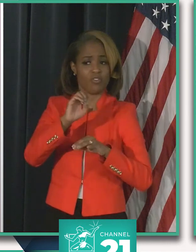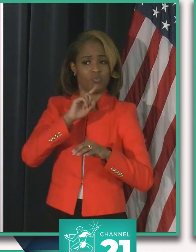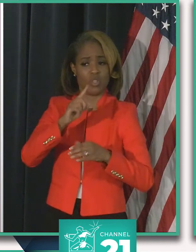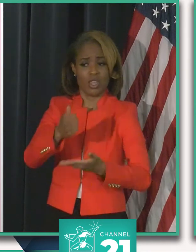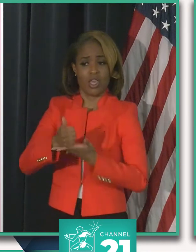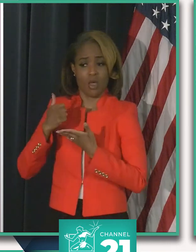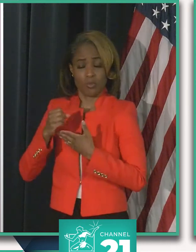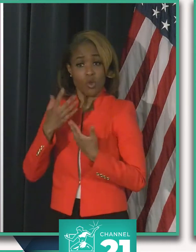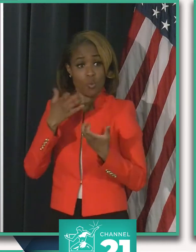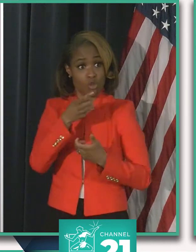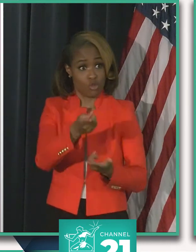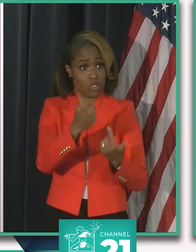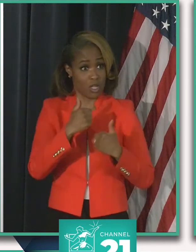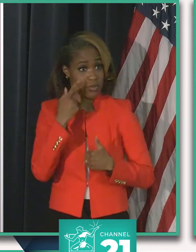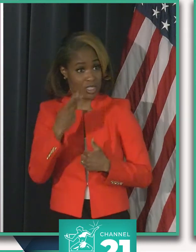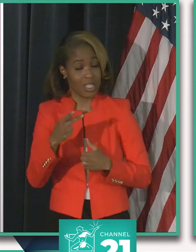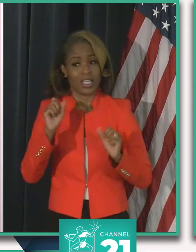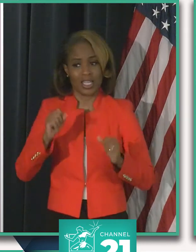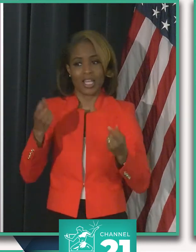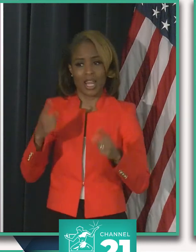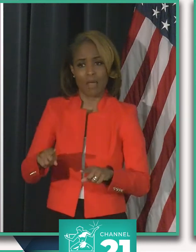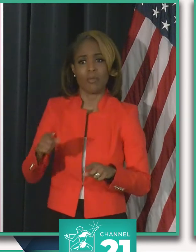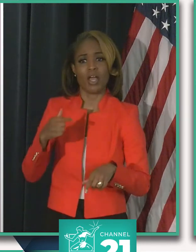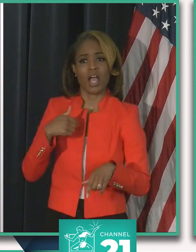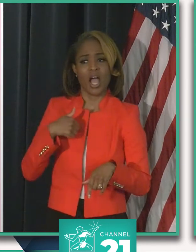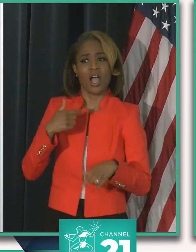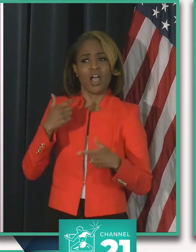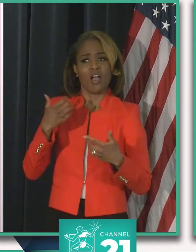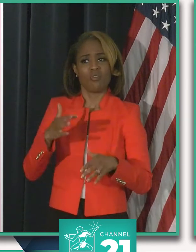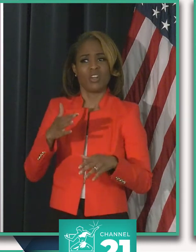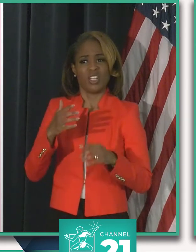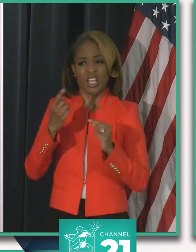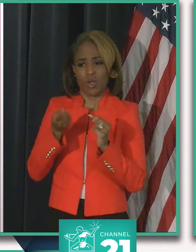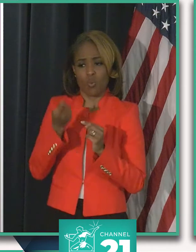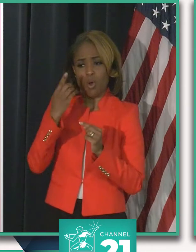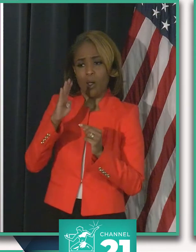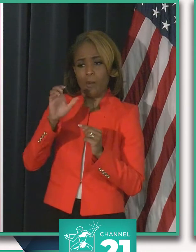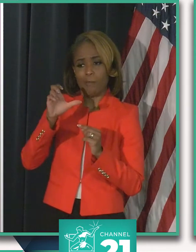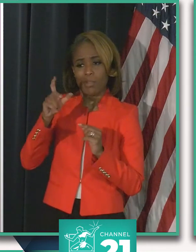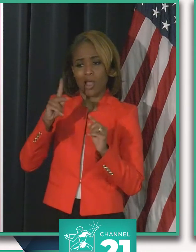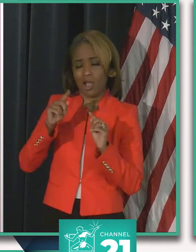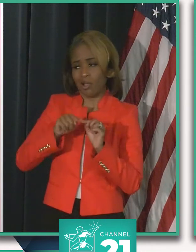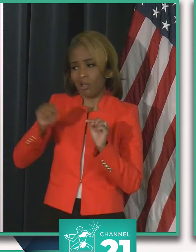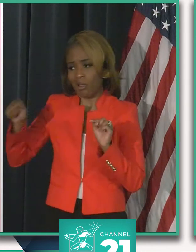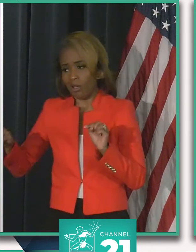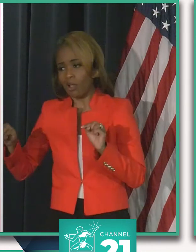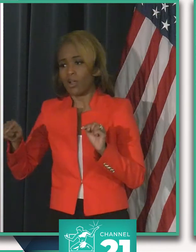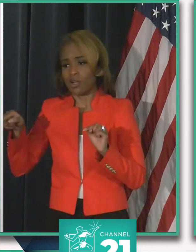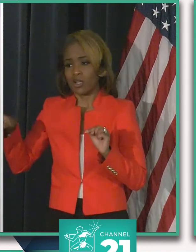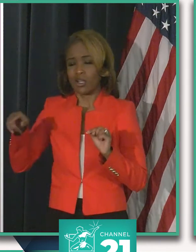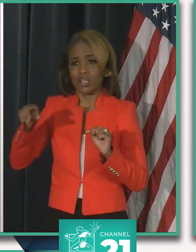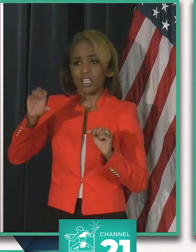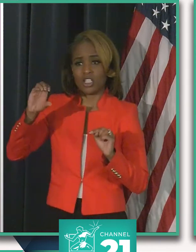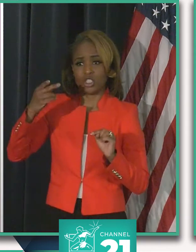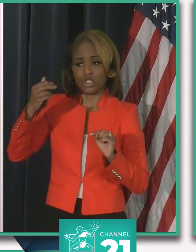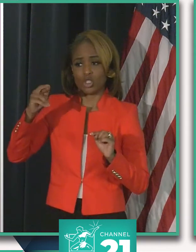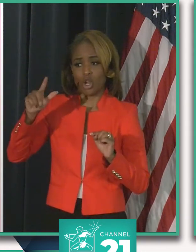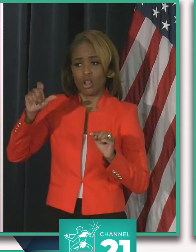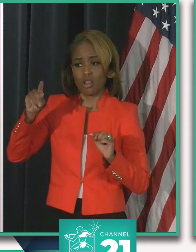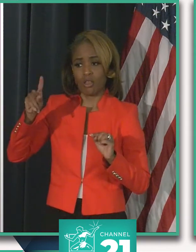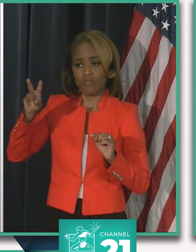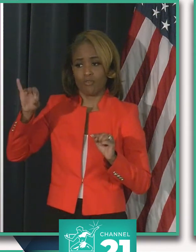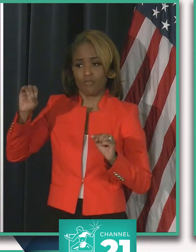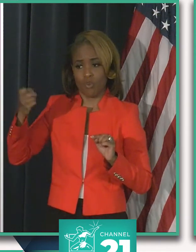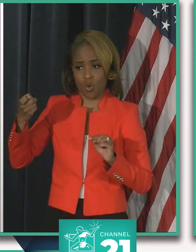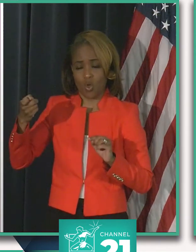it. Do you think that can happen? It can happen. I spent a fair amount of time about a block away from you at Garland and Charlevoix at the Sweet House, where